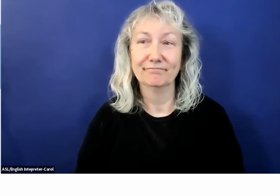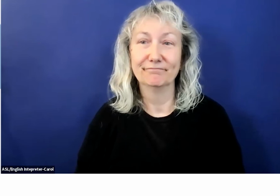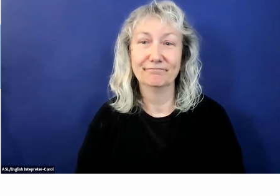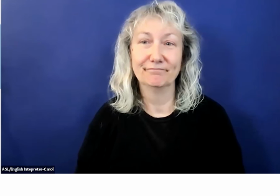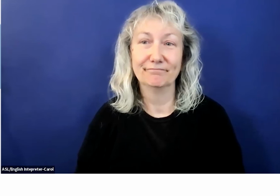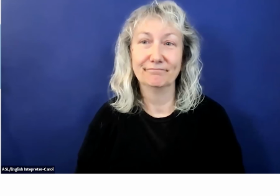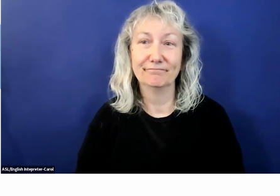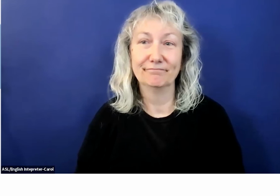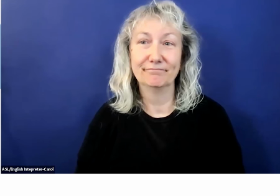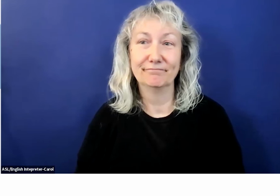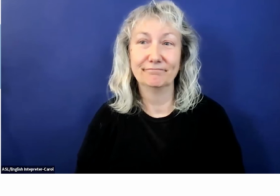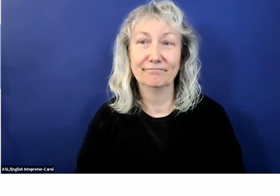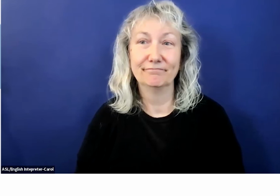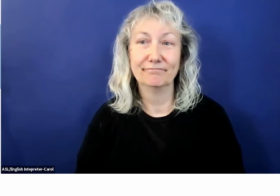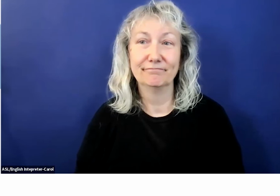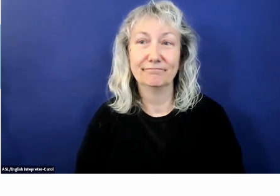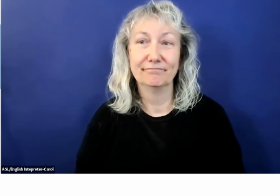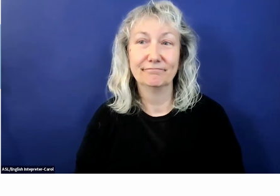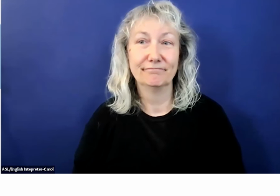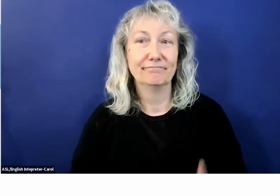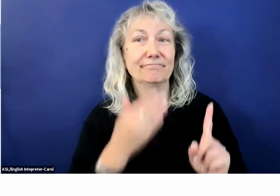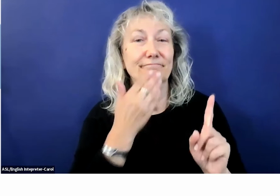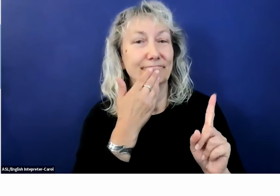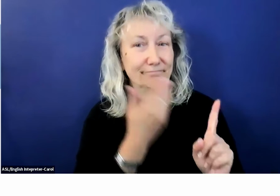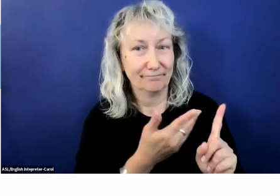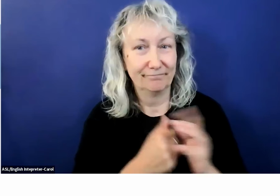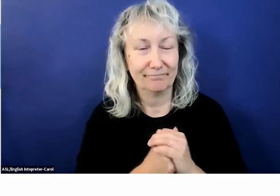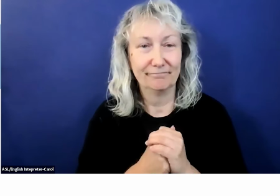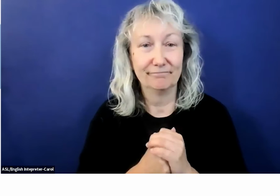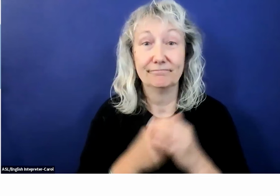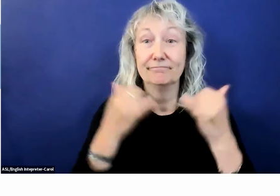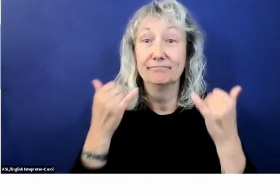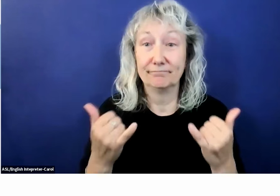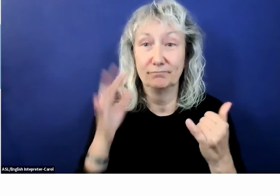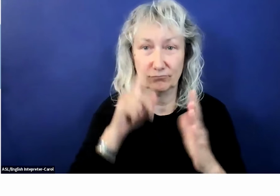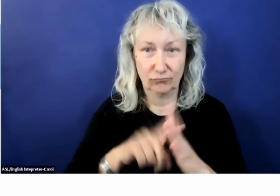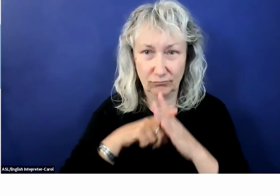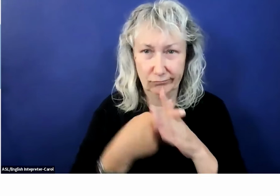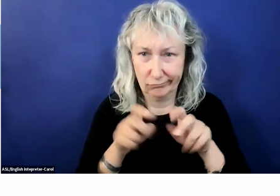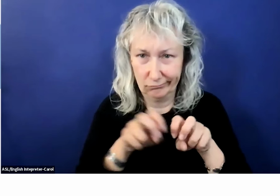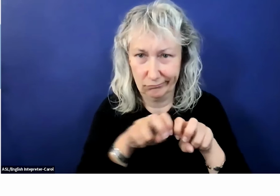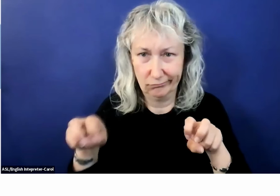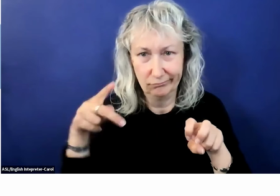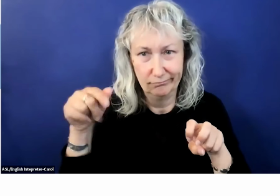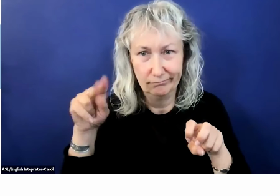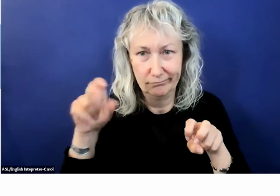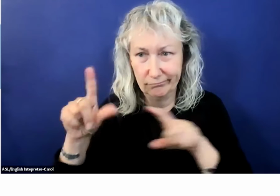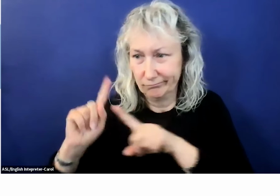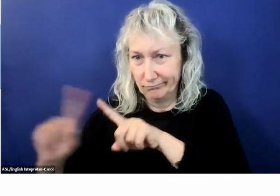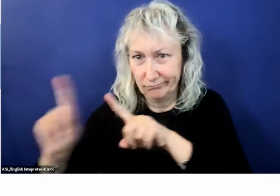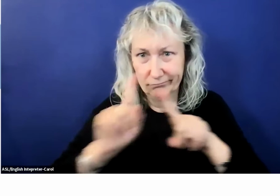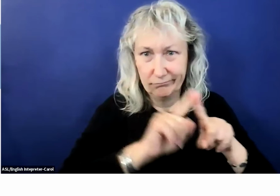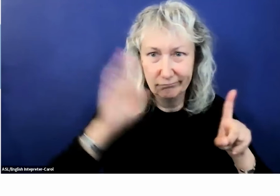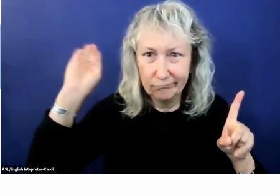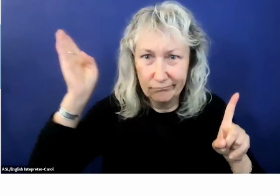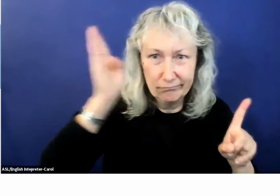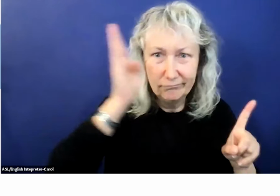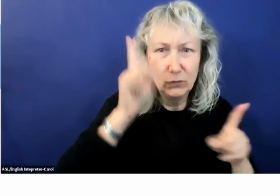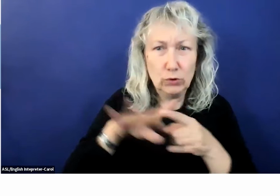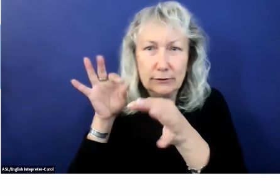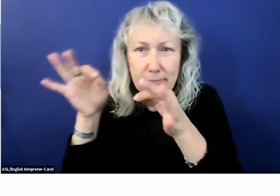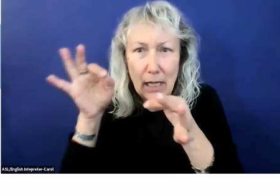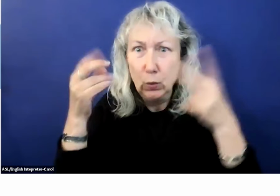Thank you, Phil. We'll begin today's session with a panel of experts who will provide information regarding medication